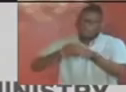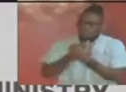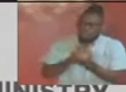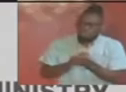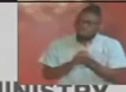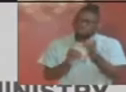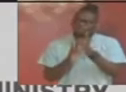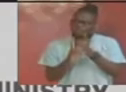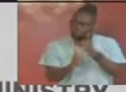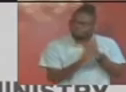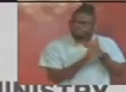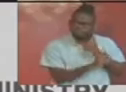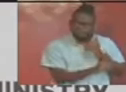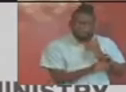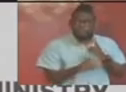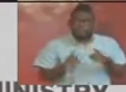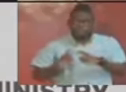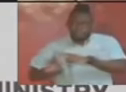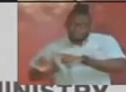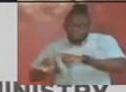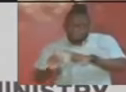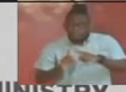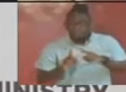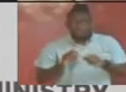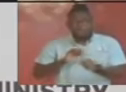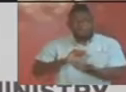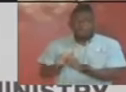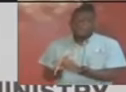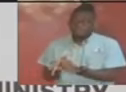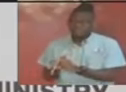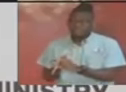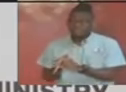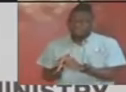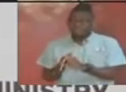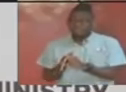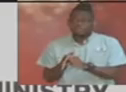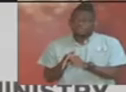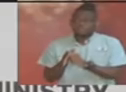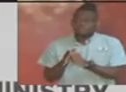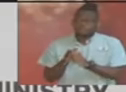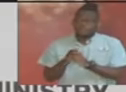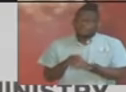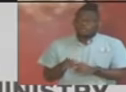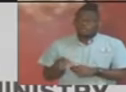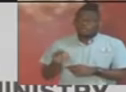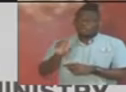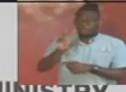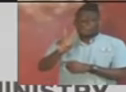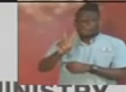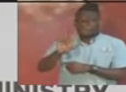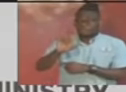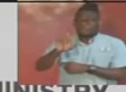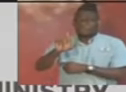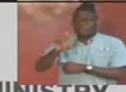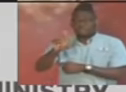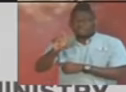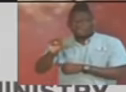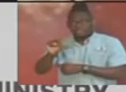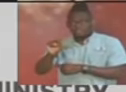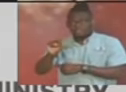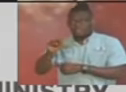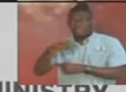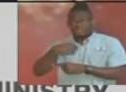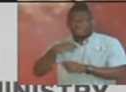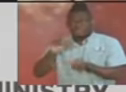the vaccines, and that's normal. Viruses tend to mutate. But what we have been seeing with the variants is